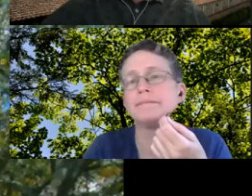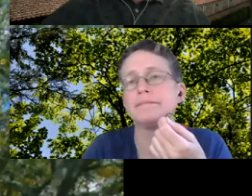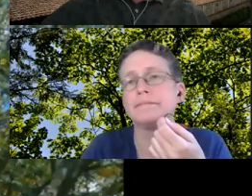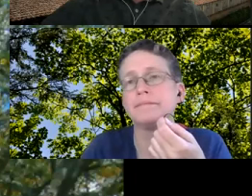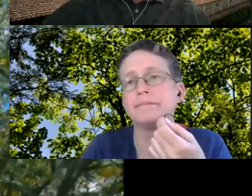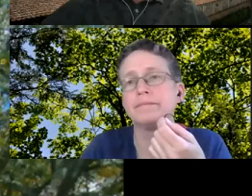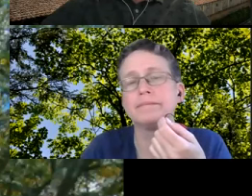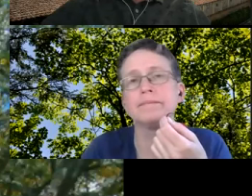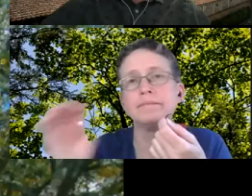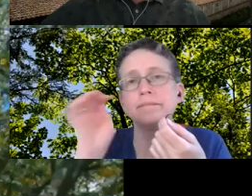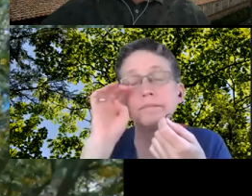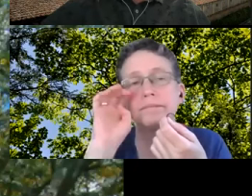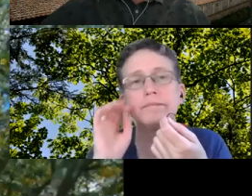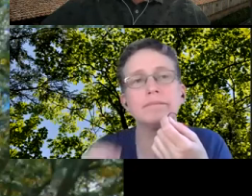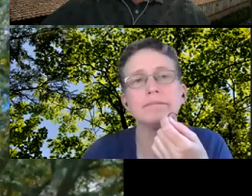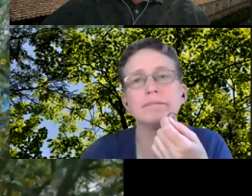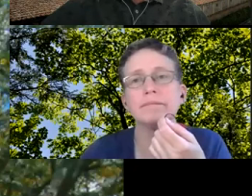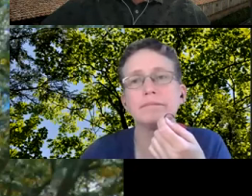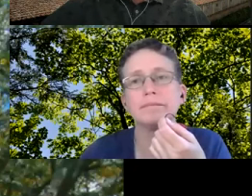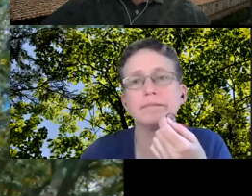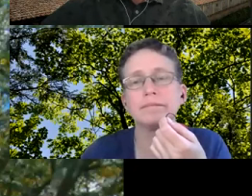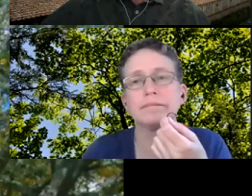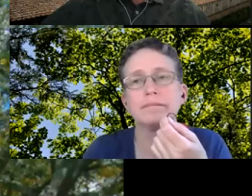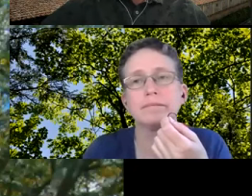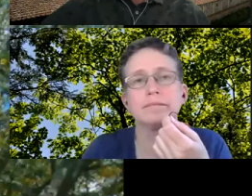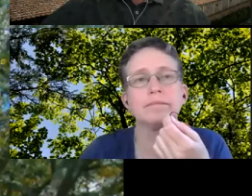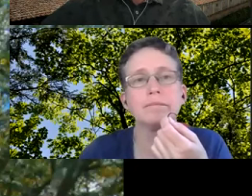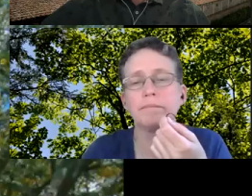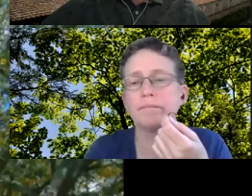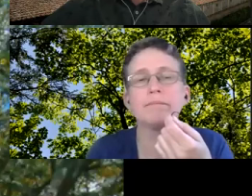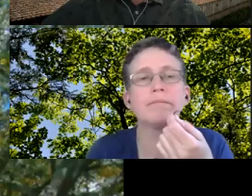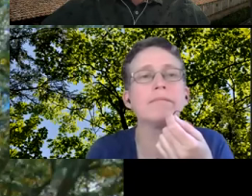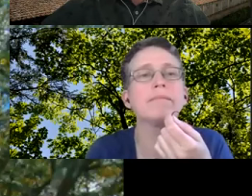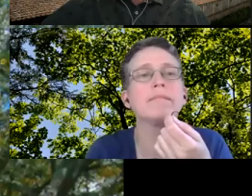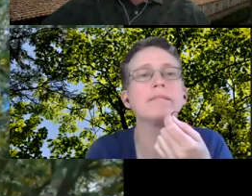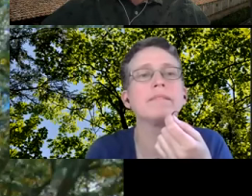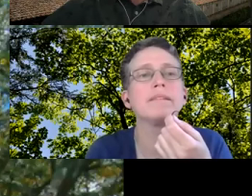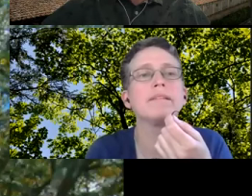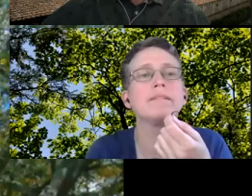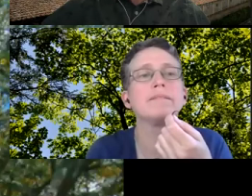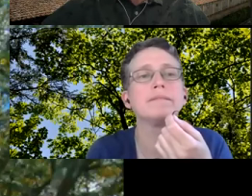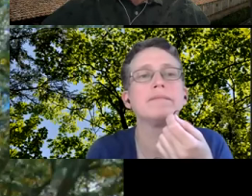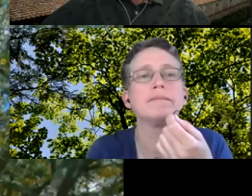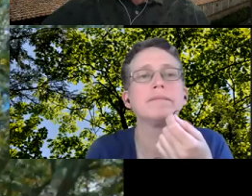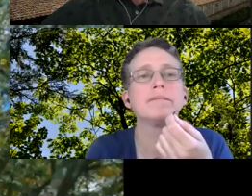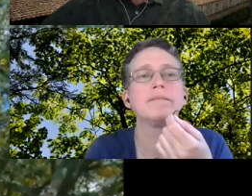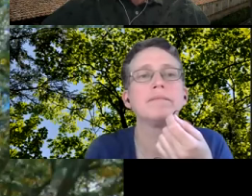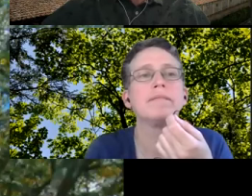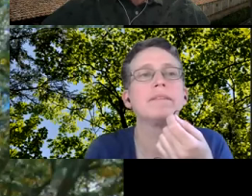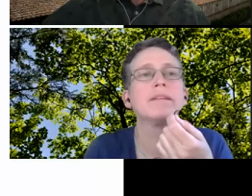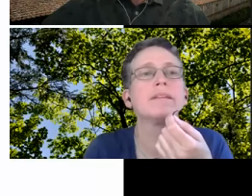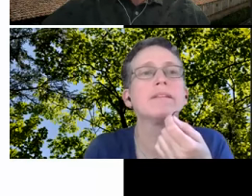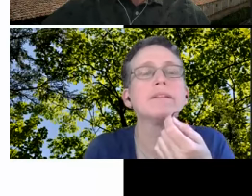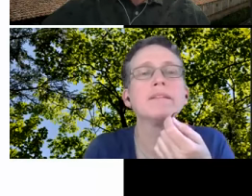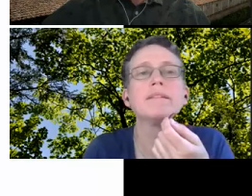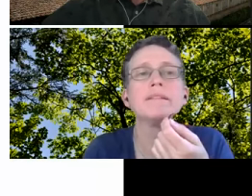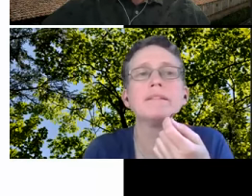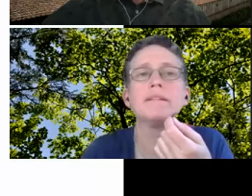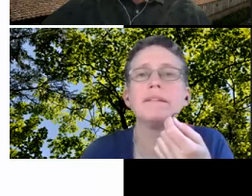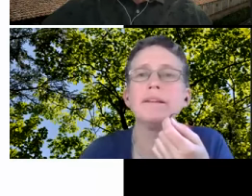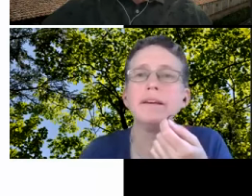you speak a little bit more about how we facilitate empowering communities in those decision-making factors about green